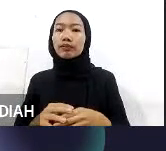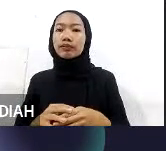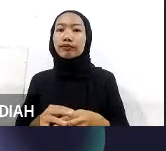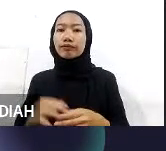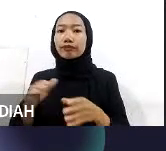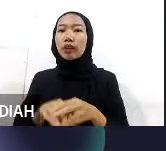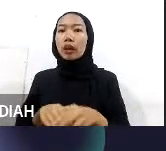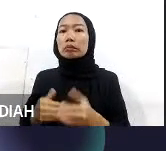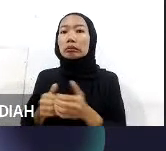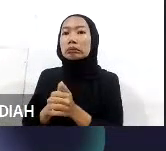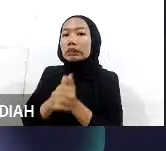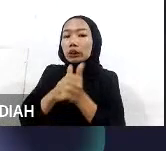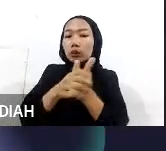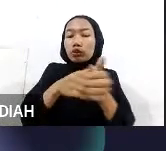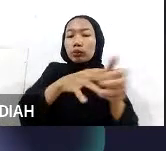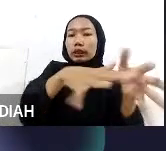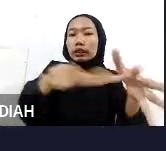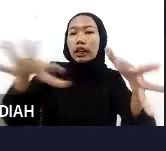Okay, next slide.